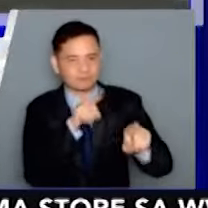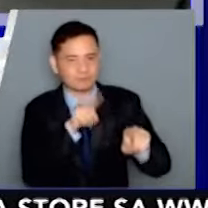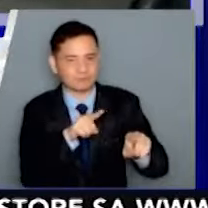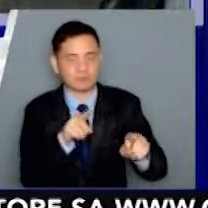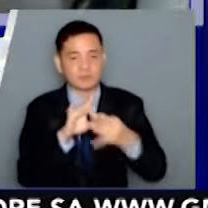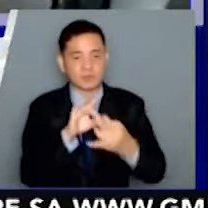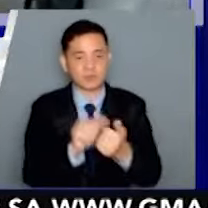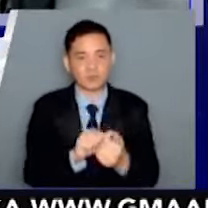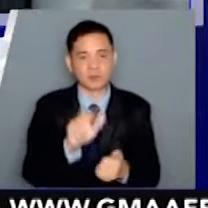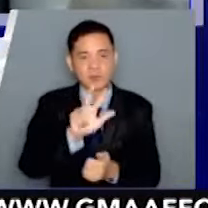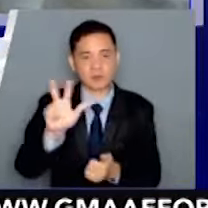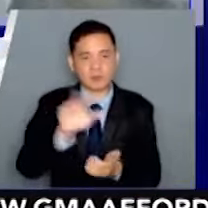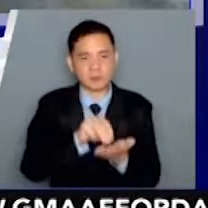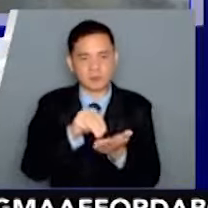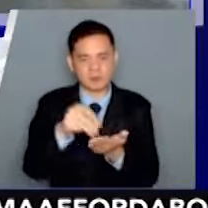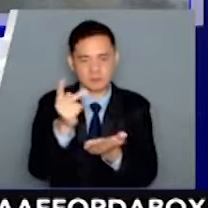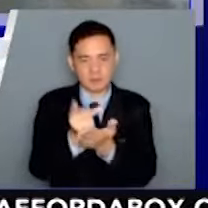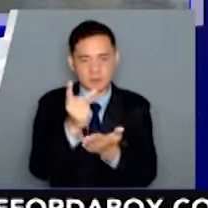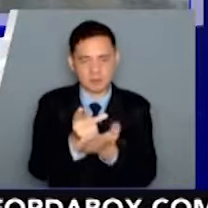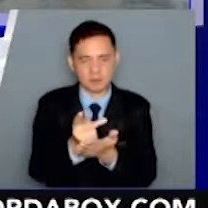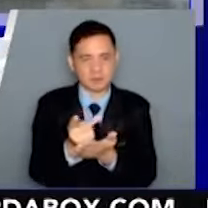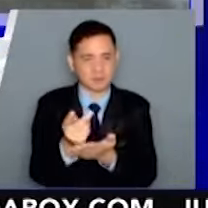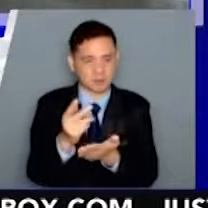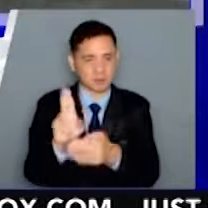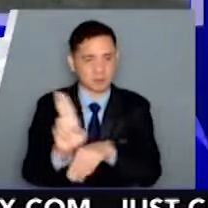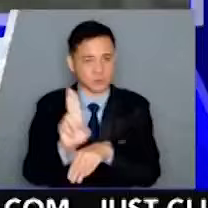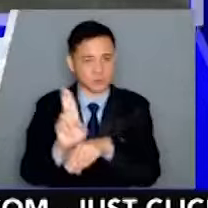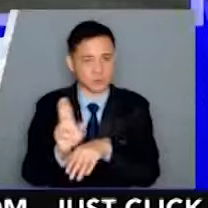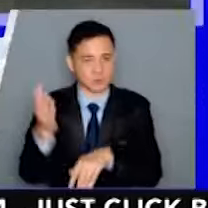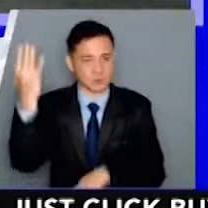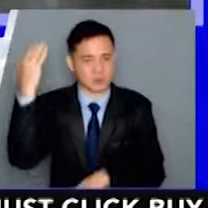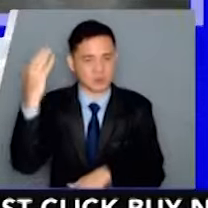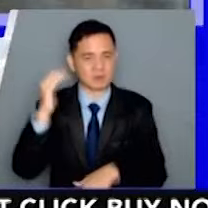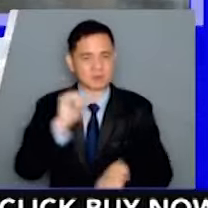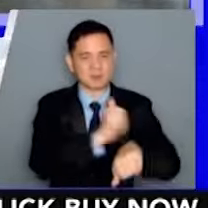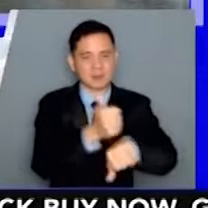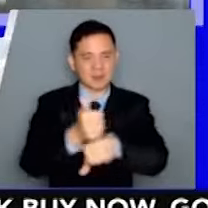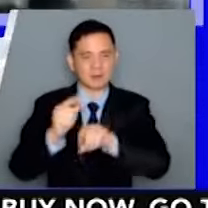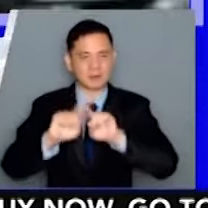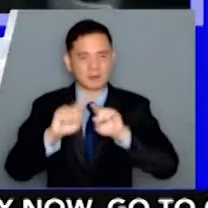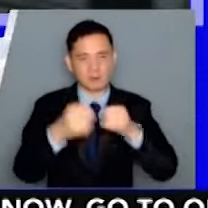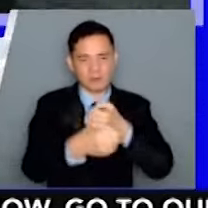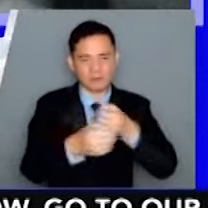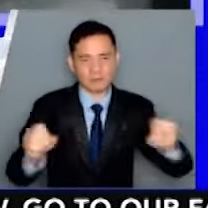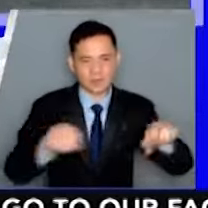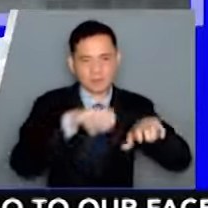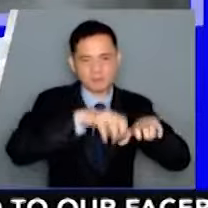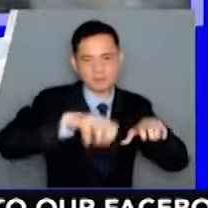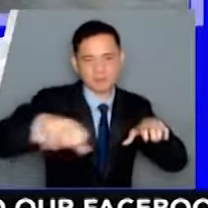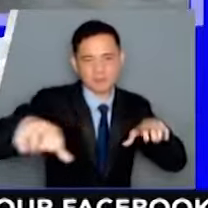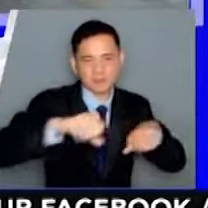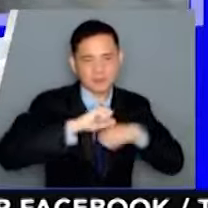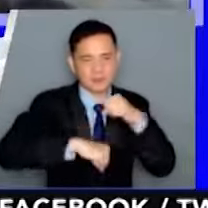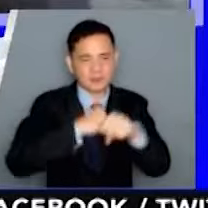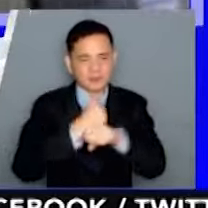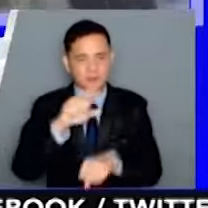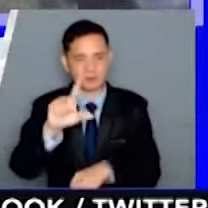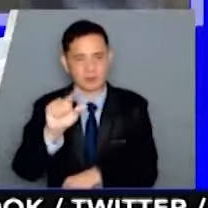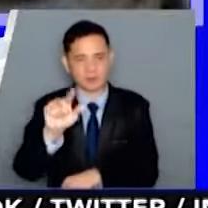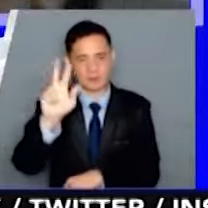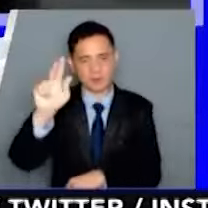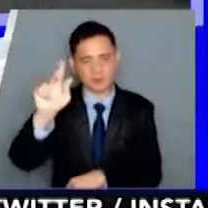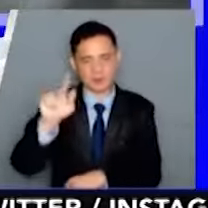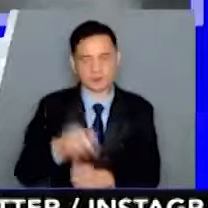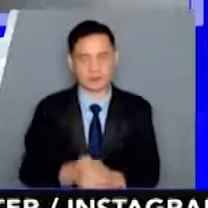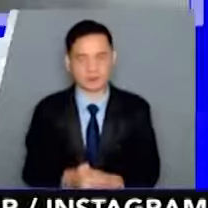sa taunang renta at gamit ng 12 satellite offices na ipinatayo ng OVP noong 2023, pati ang mga umunoy pa expired at